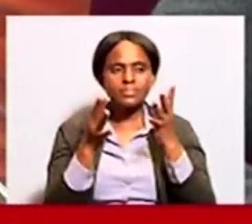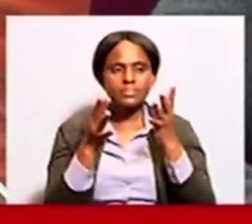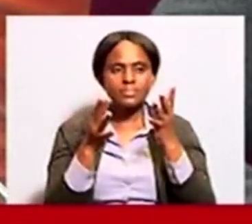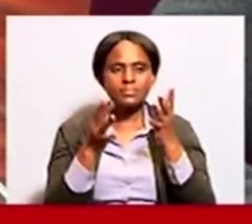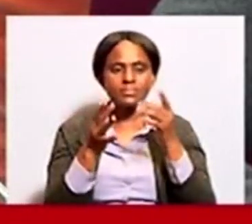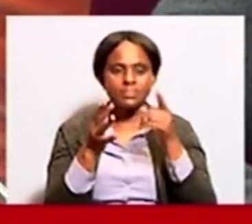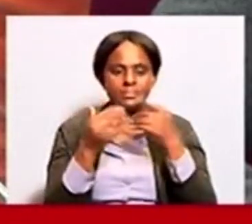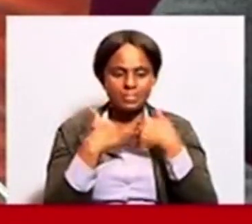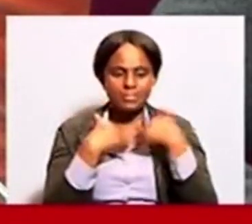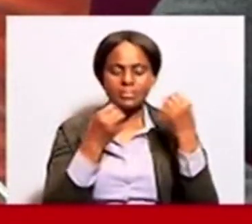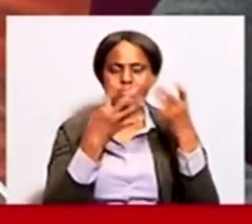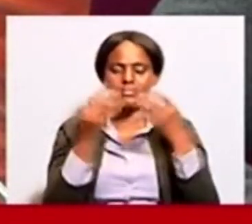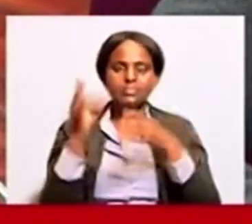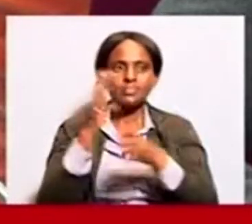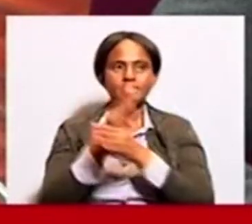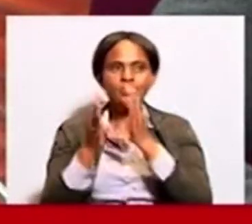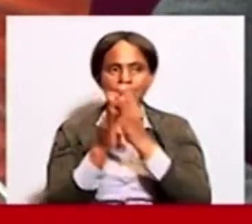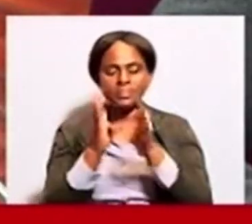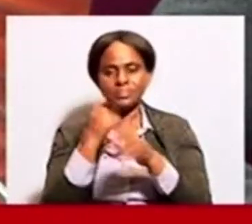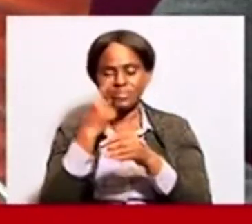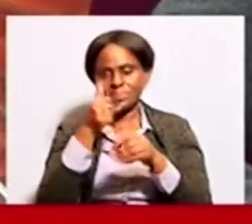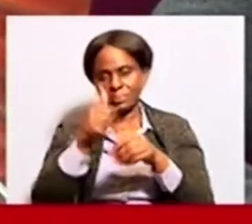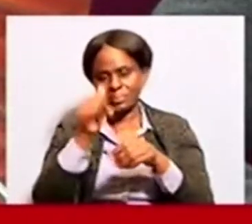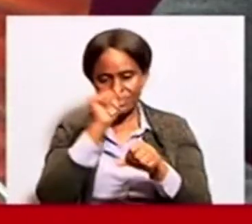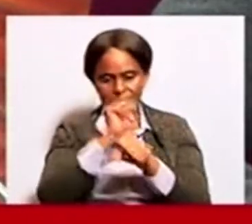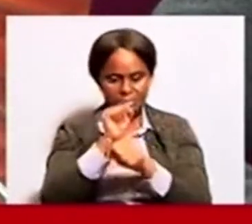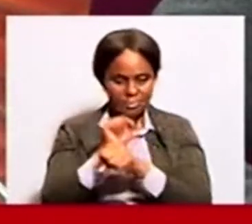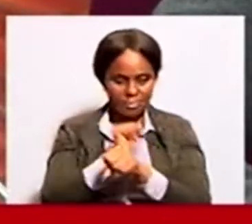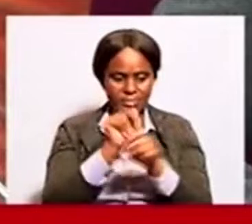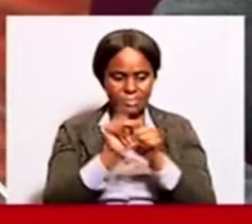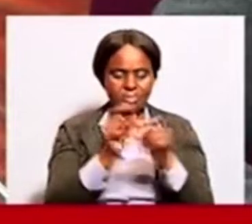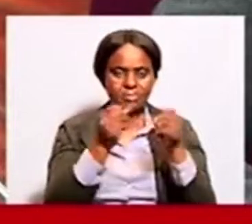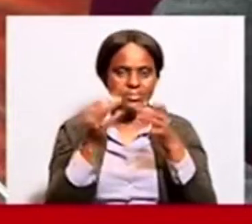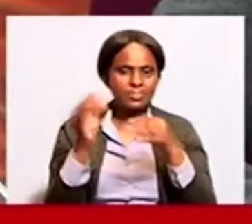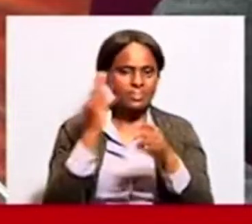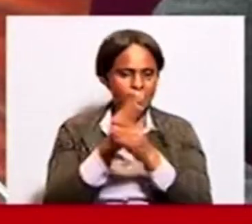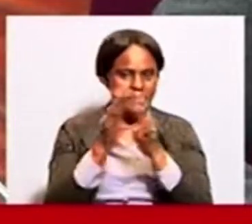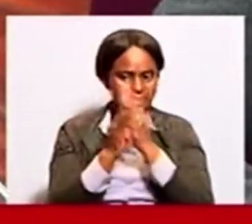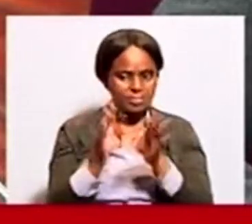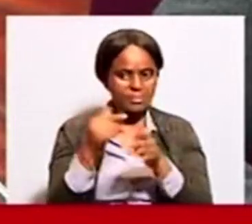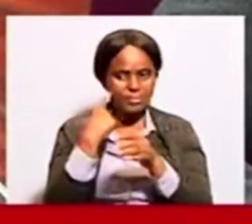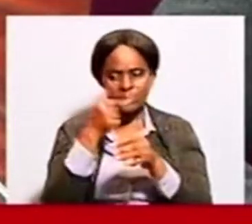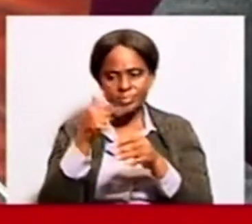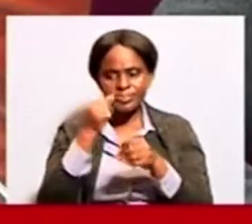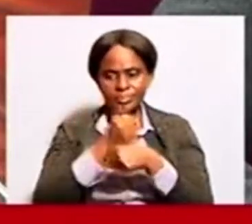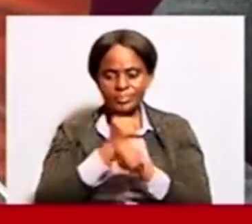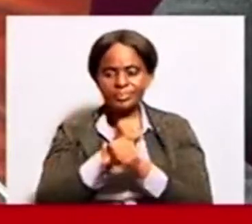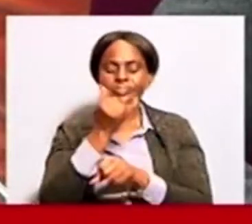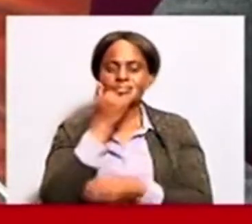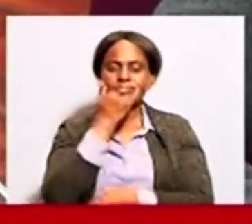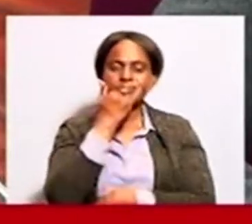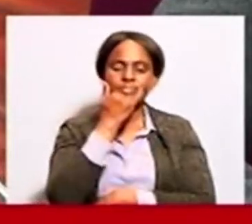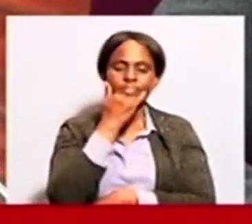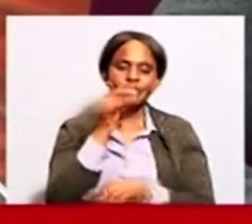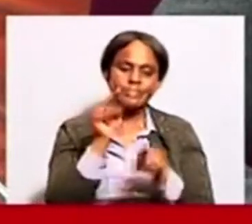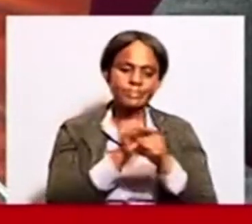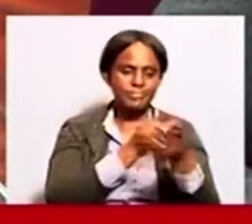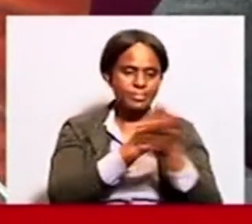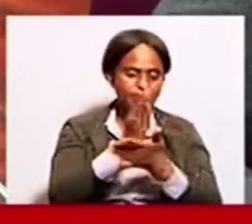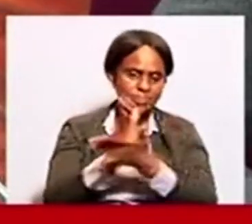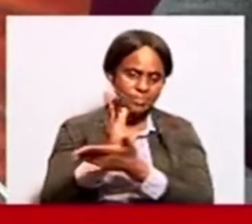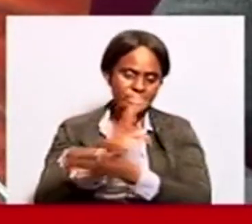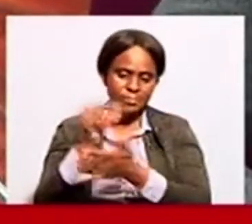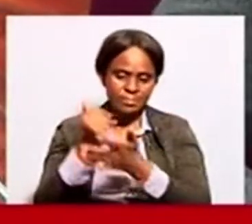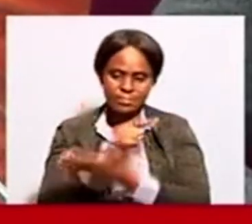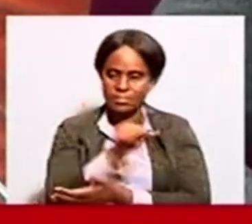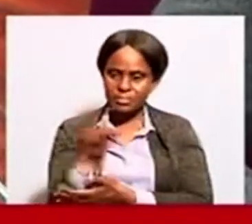there were so many contractors who were on the ground, and there were so many contractors who were making mistakes and corrected.